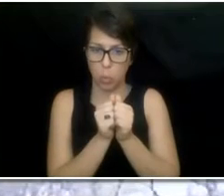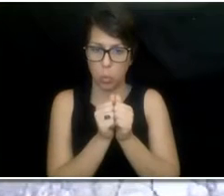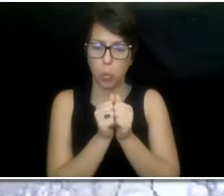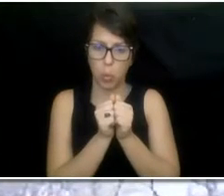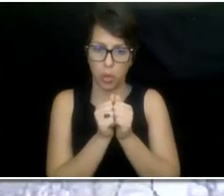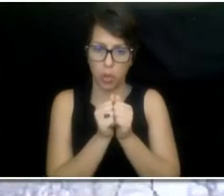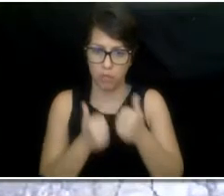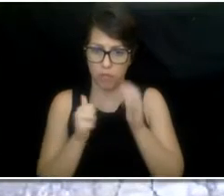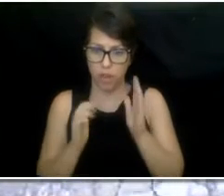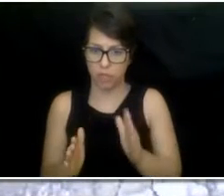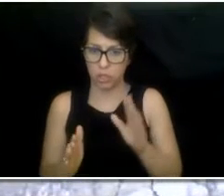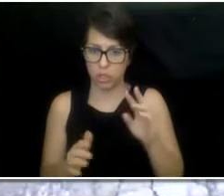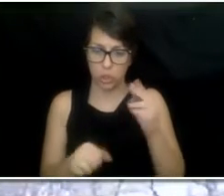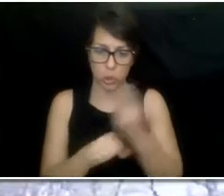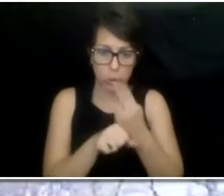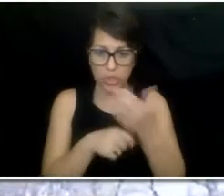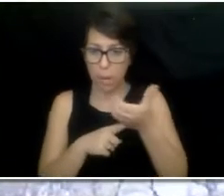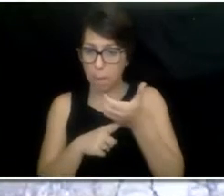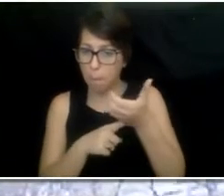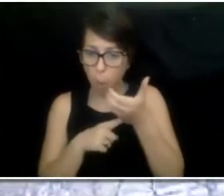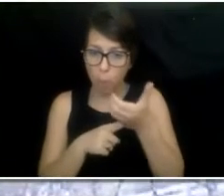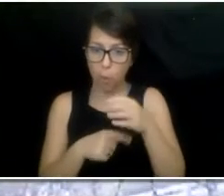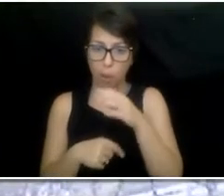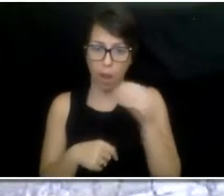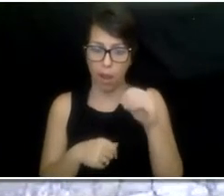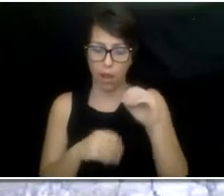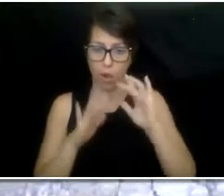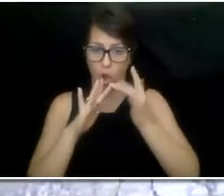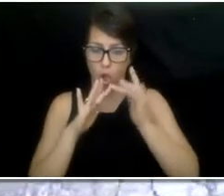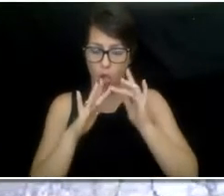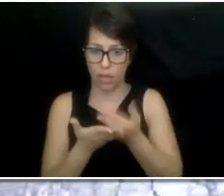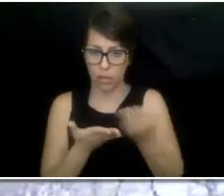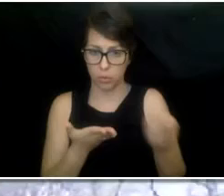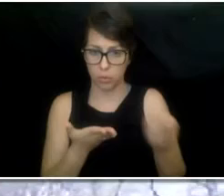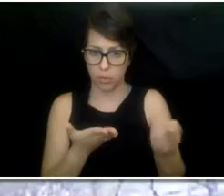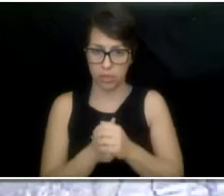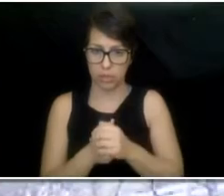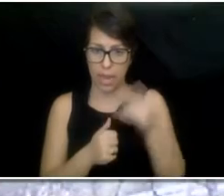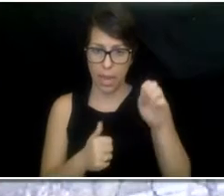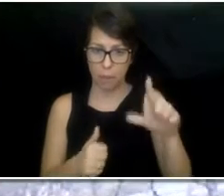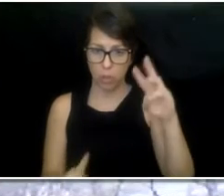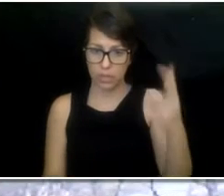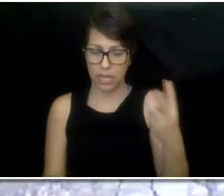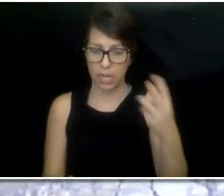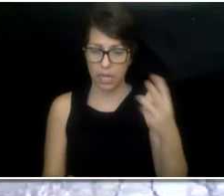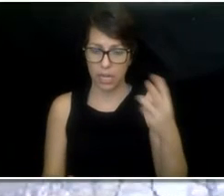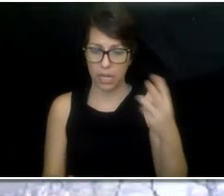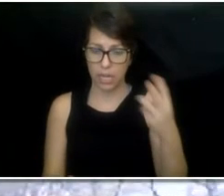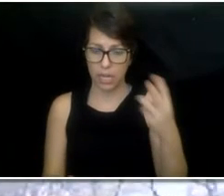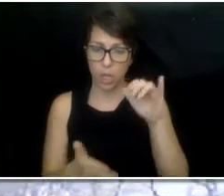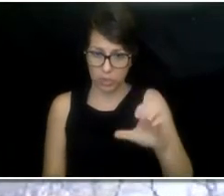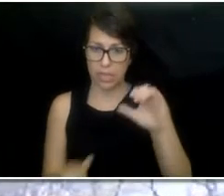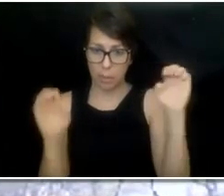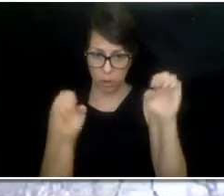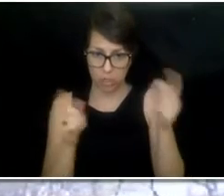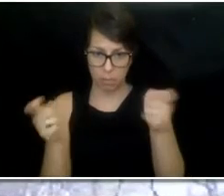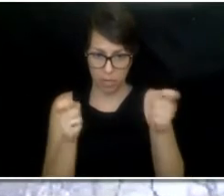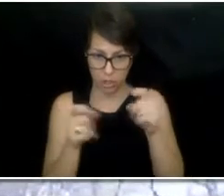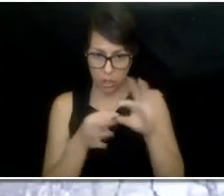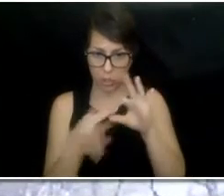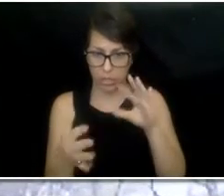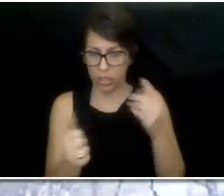direct impact of the text message we identified an immediate increase in visits to our NYC hope